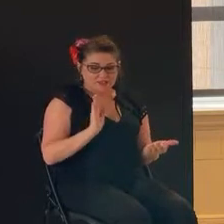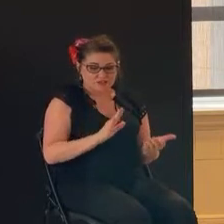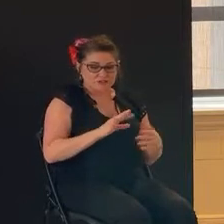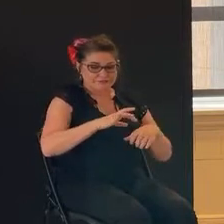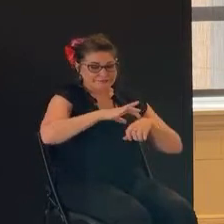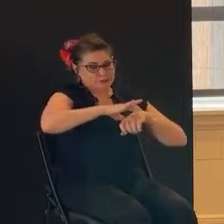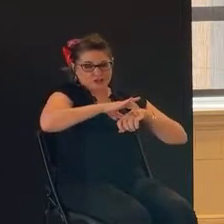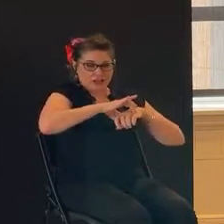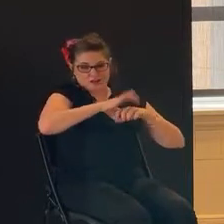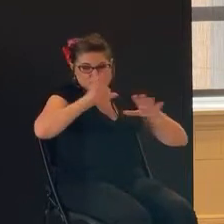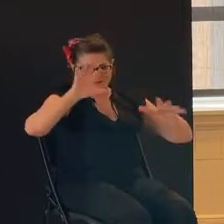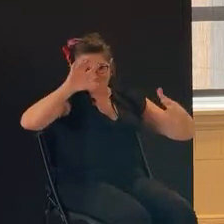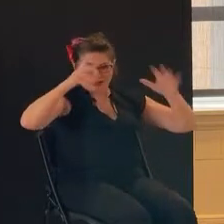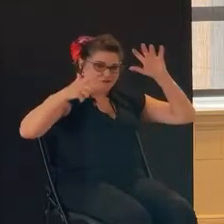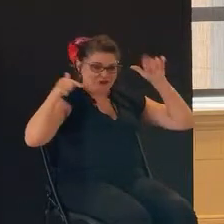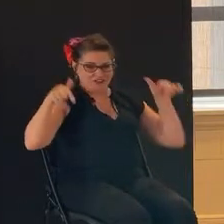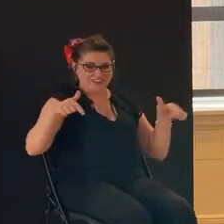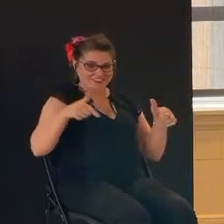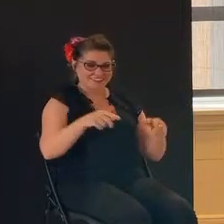uproar of this region, I guess.